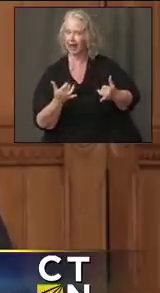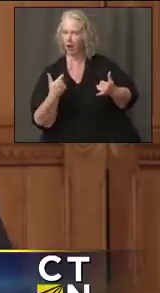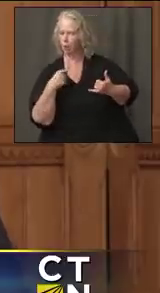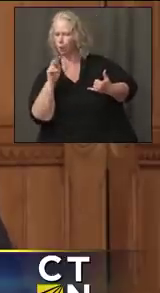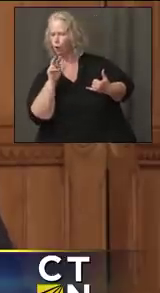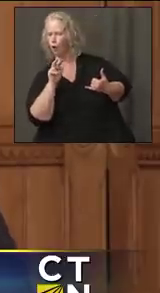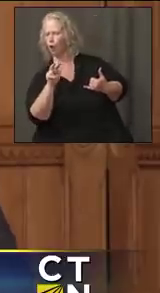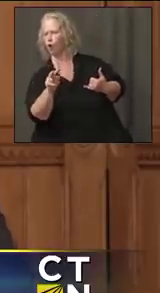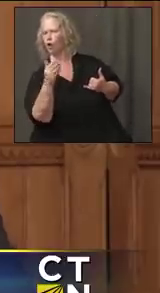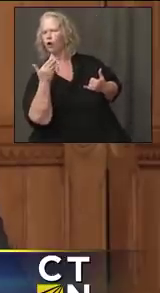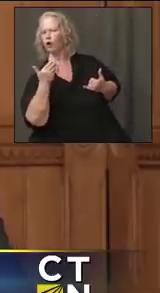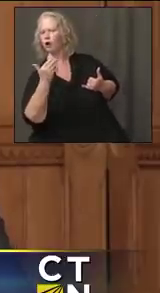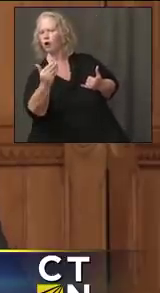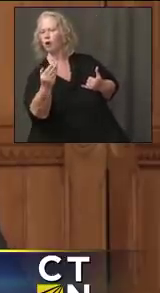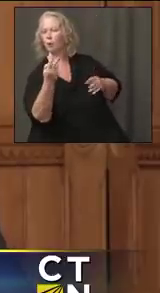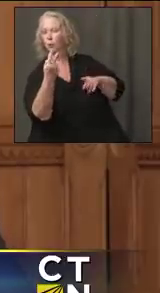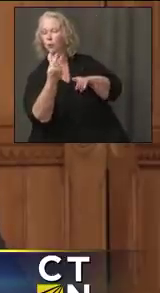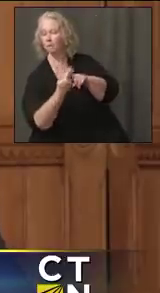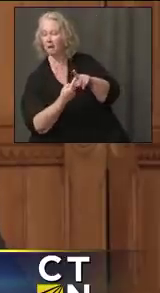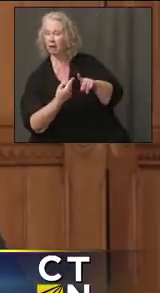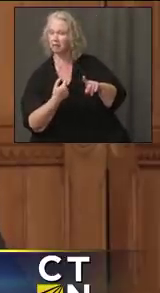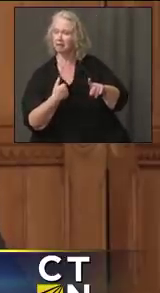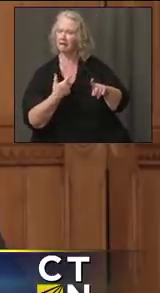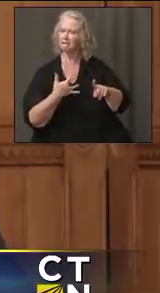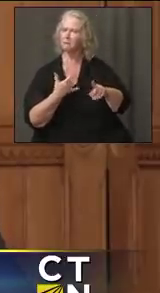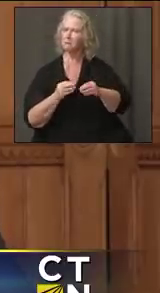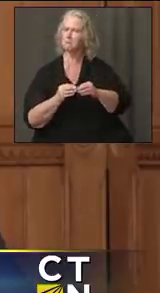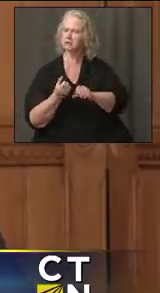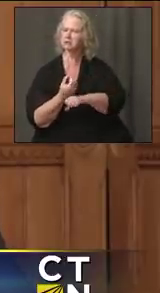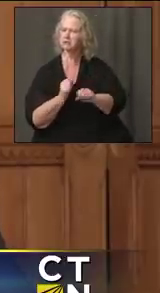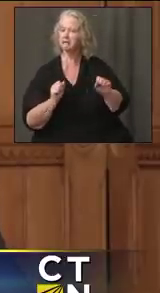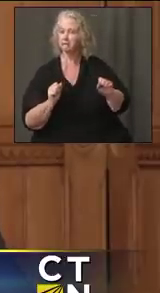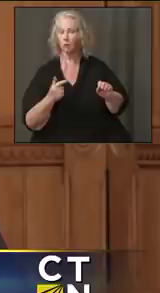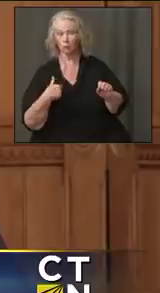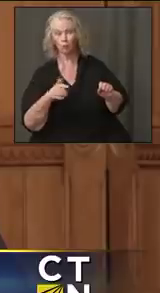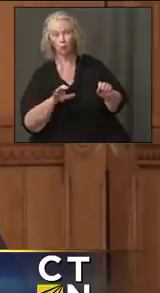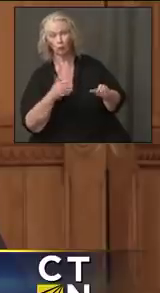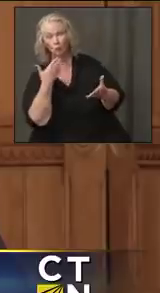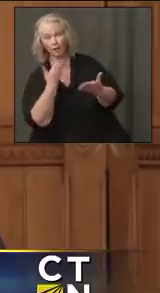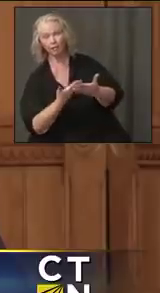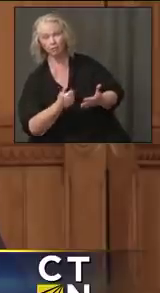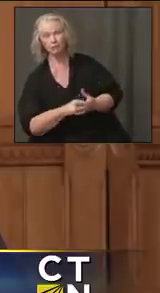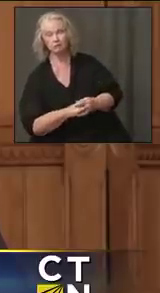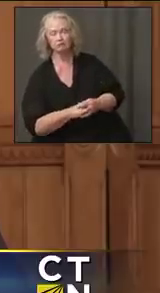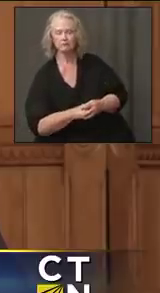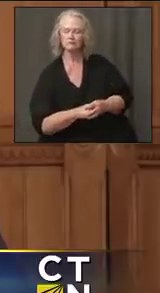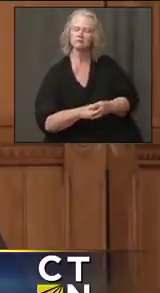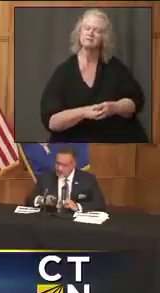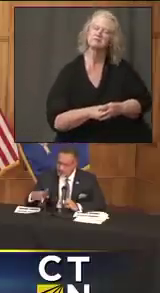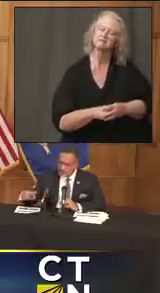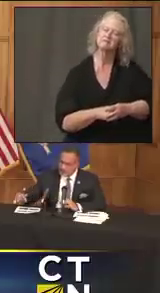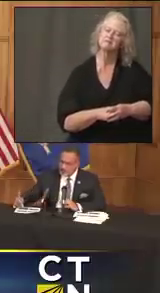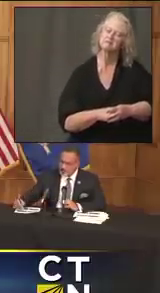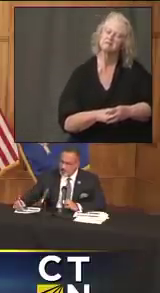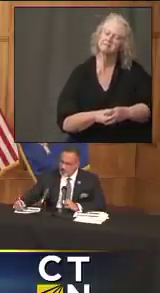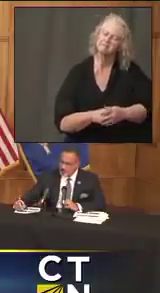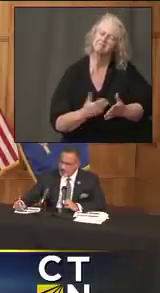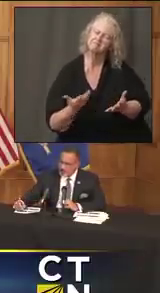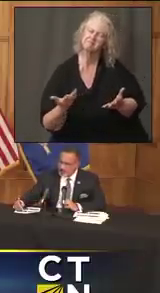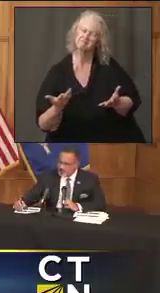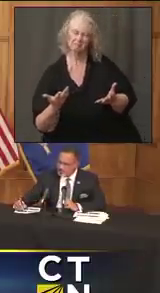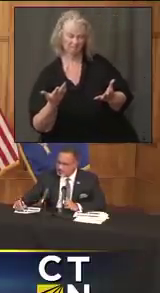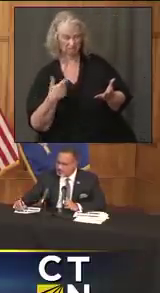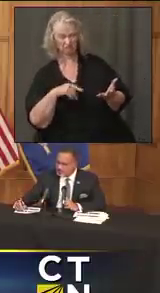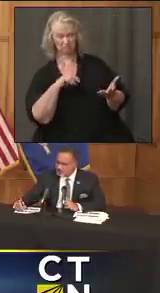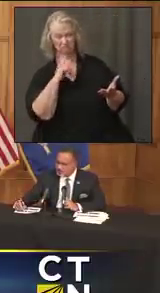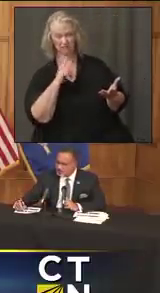given the data that we have, and I think it's pretty good. It's actually some of the best data in the state, in the country. And logistically speaking, how do we